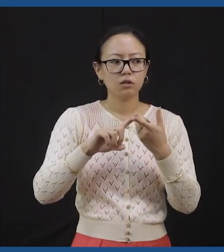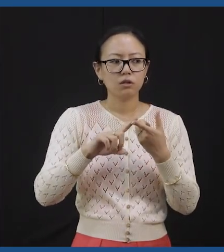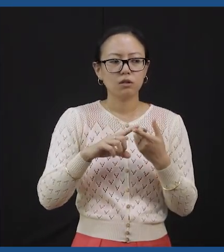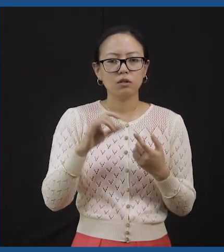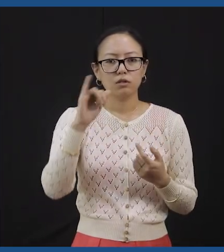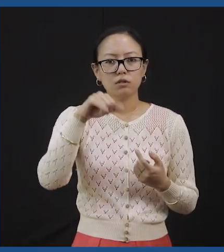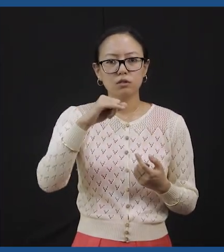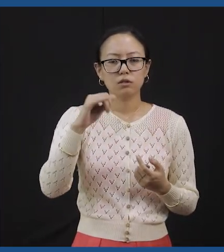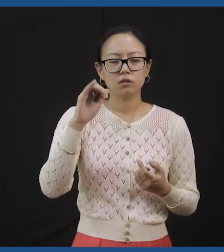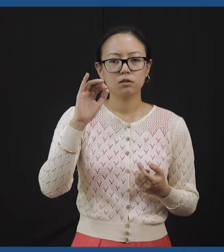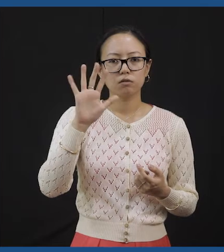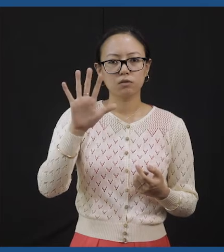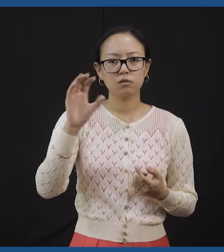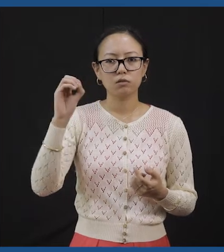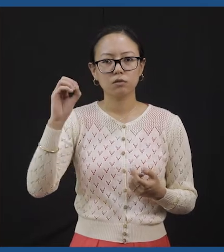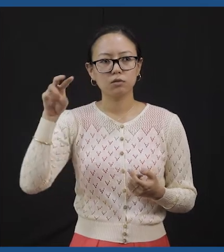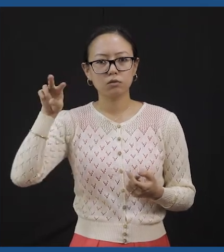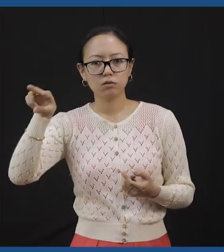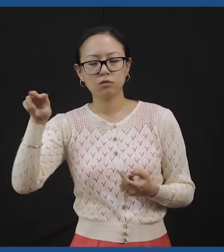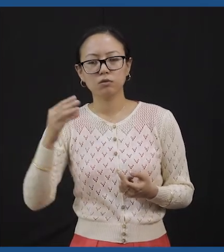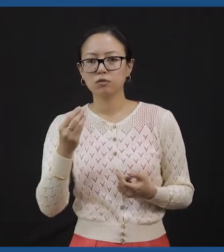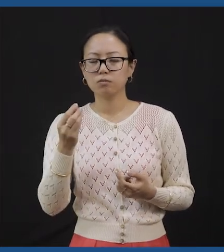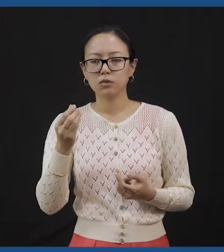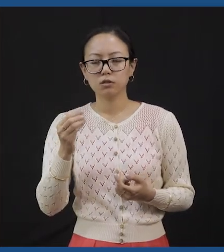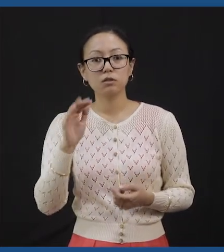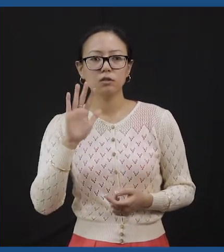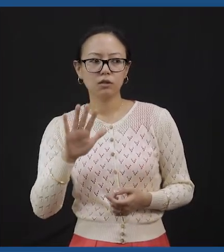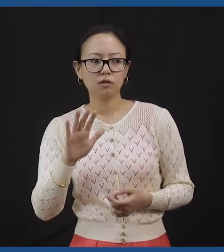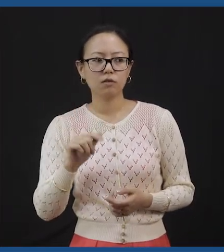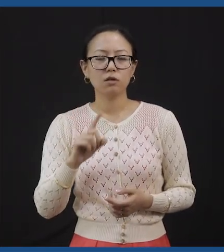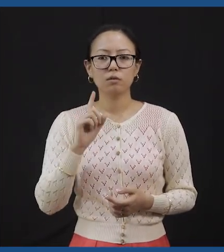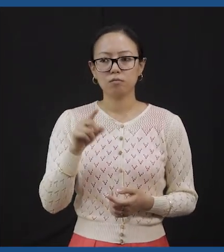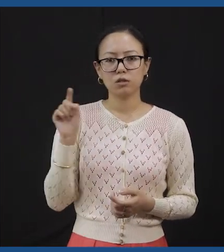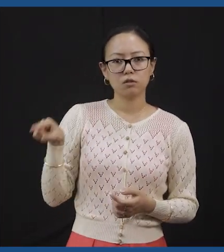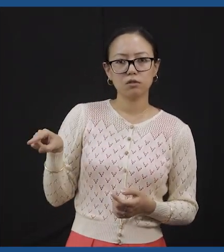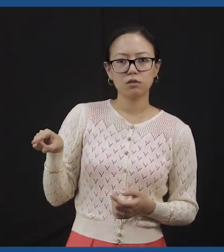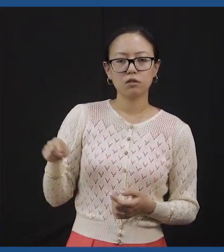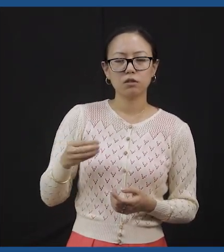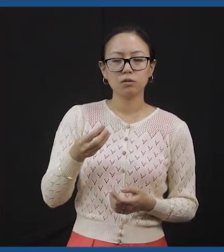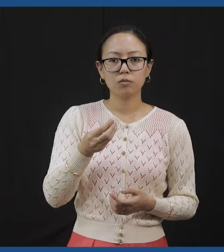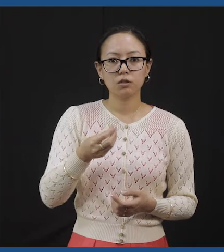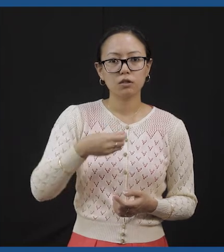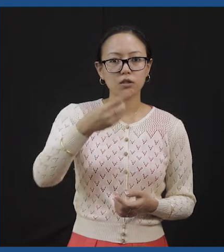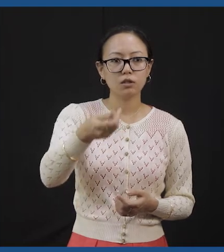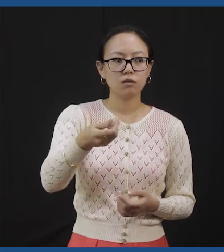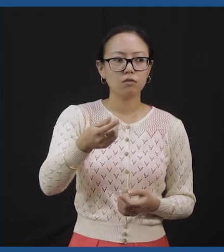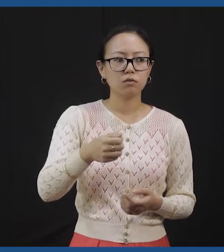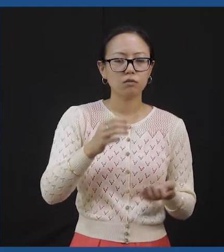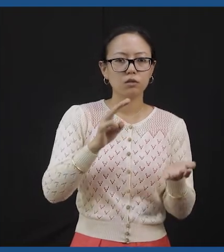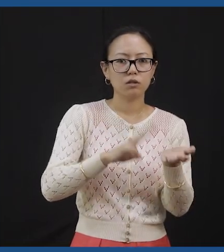how much Wang Bei has left with, we will subtract 300 from 650. So